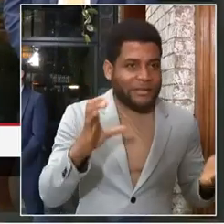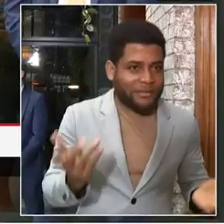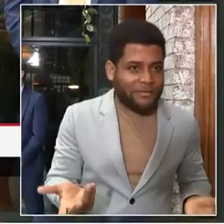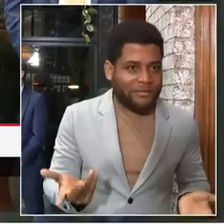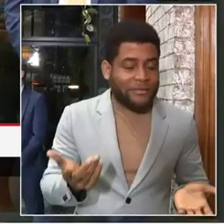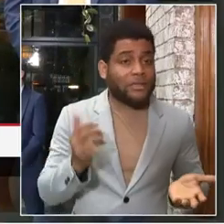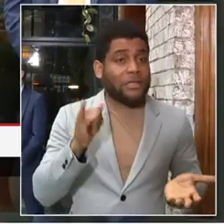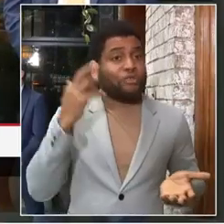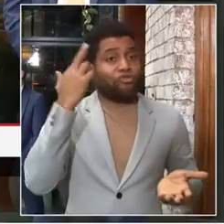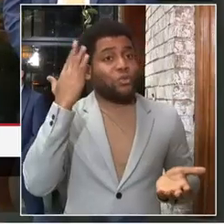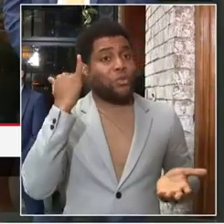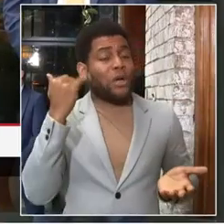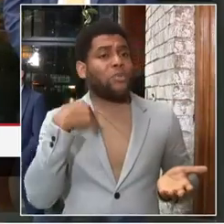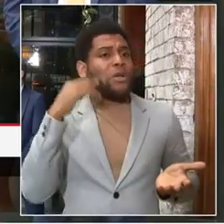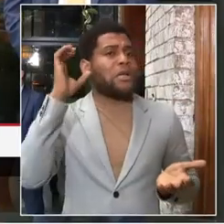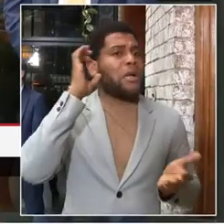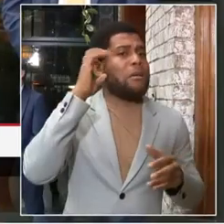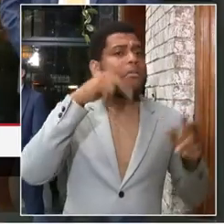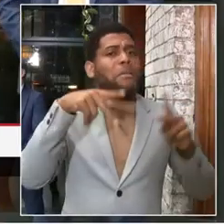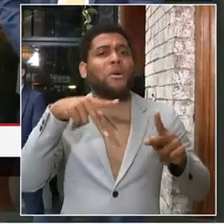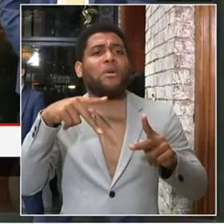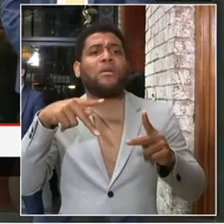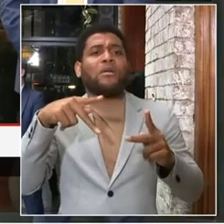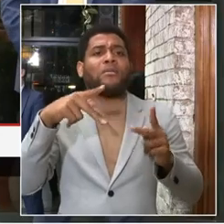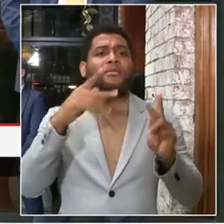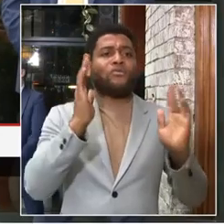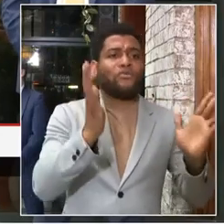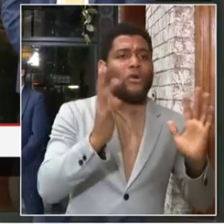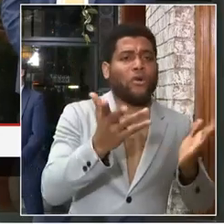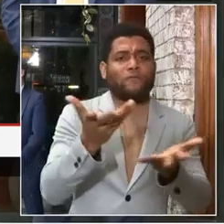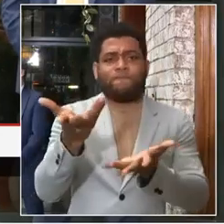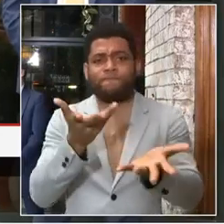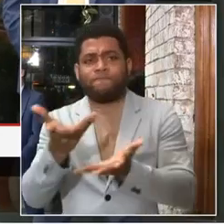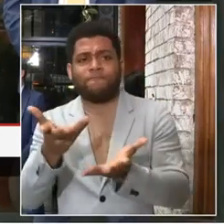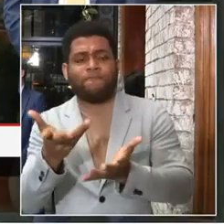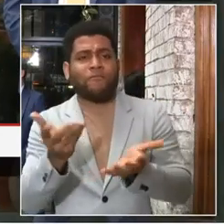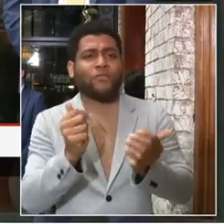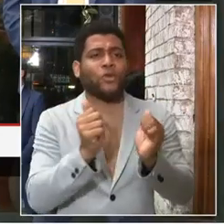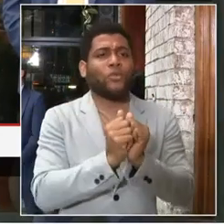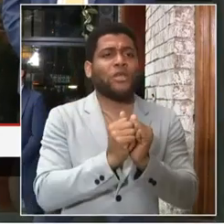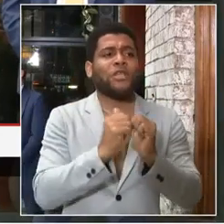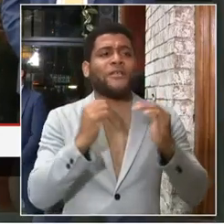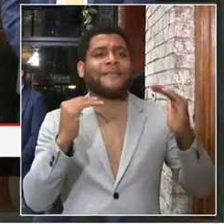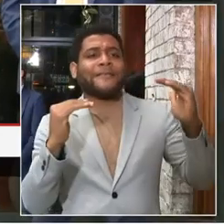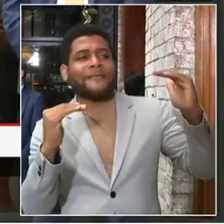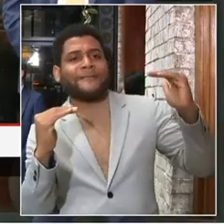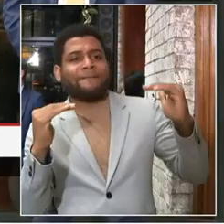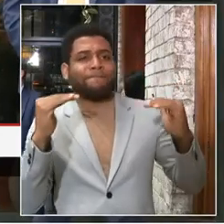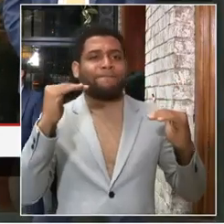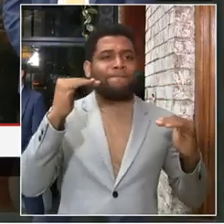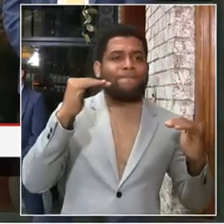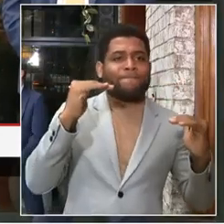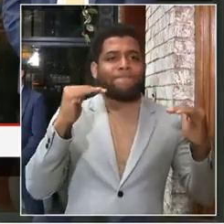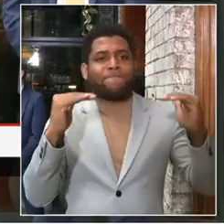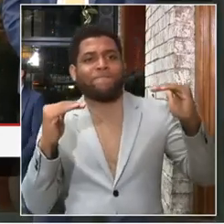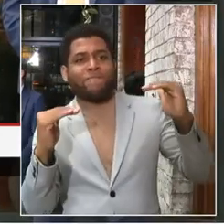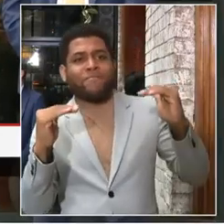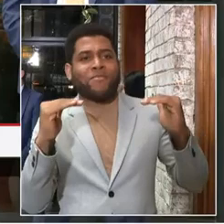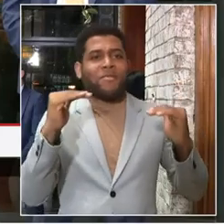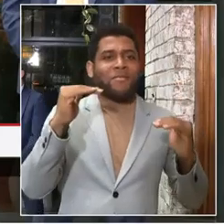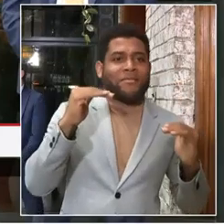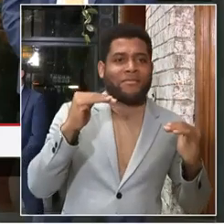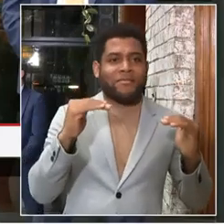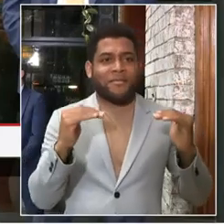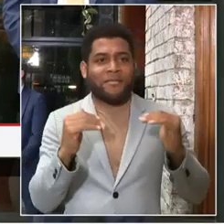you hear people talking with some limbo. Now, at the same time, we feel pretty confident about what we have. We